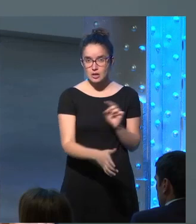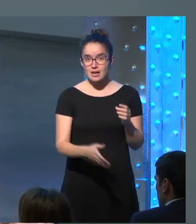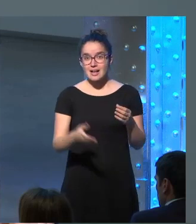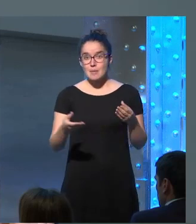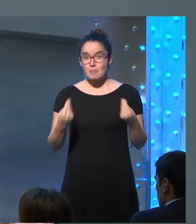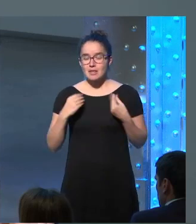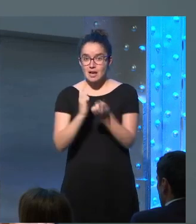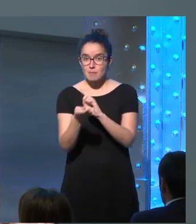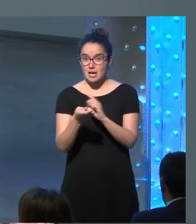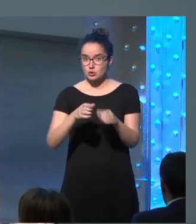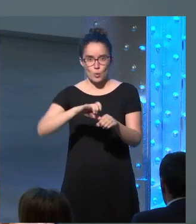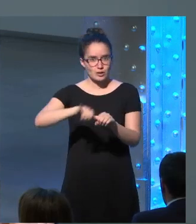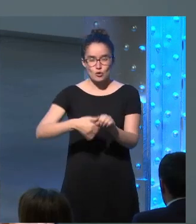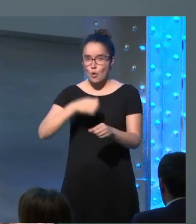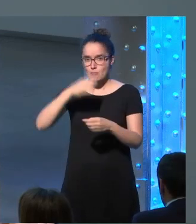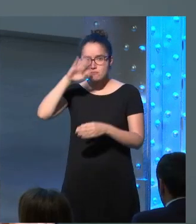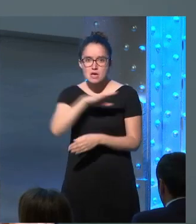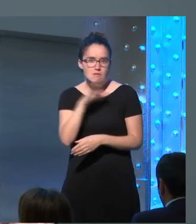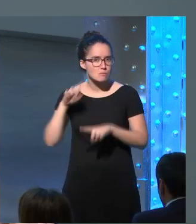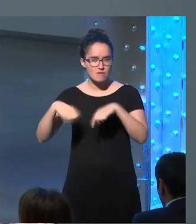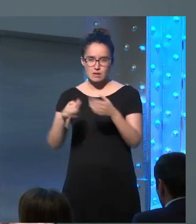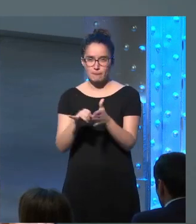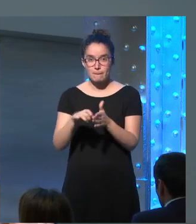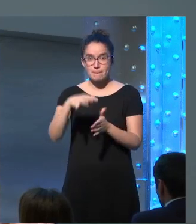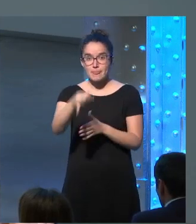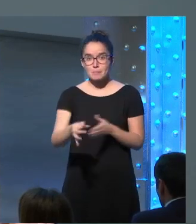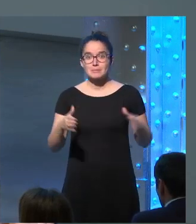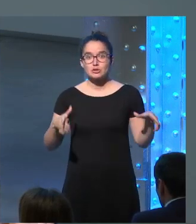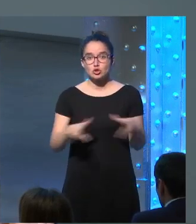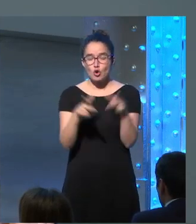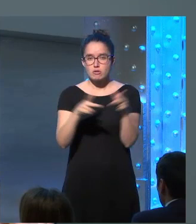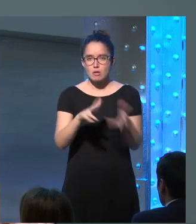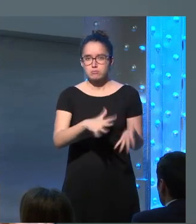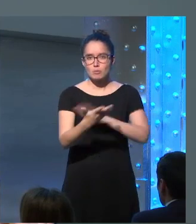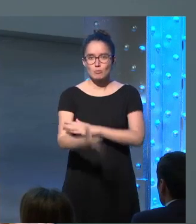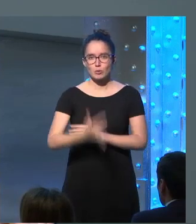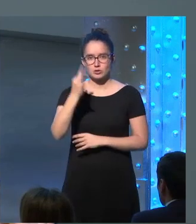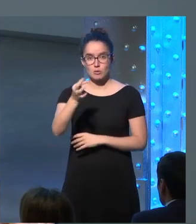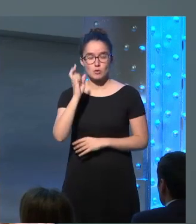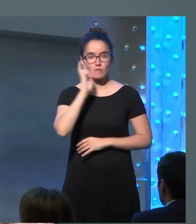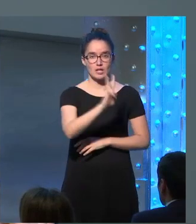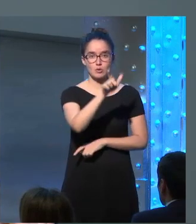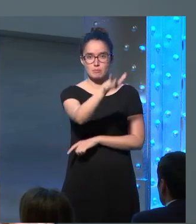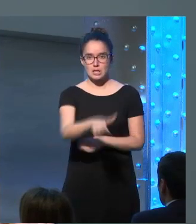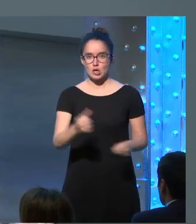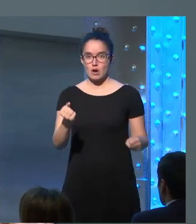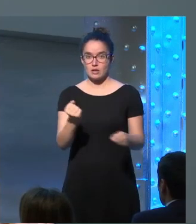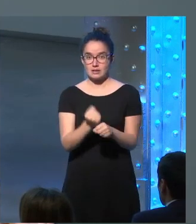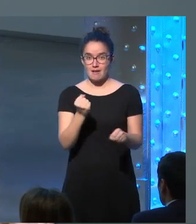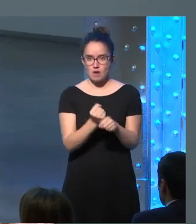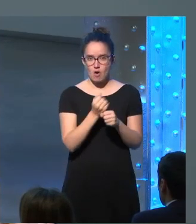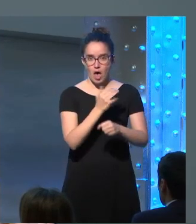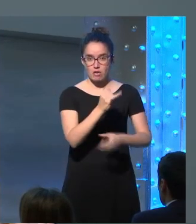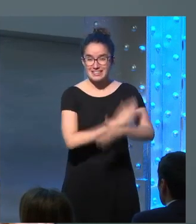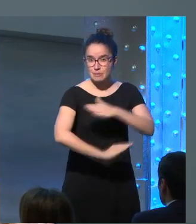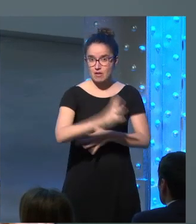radically. It changes the life of that person, of the close environment, and it changes society at the same time,